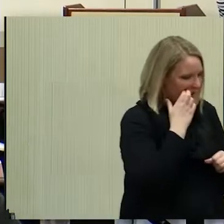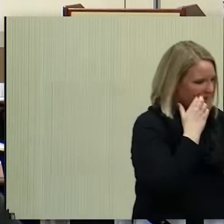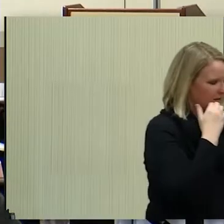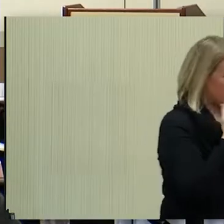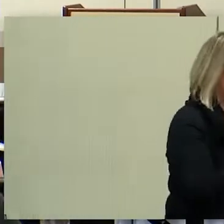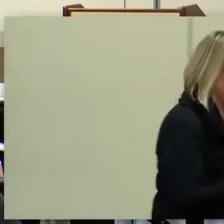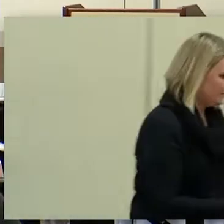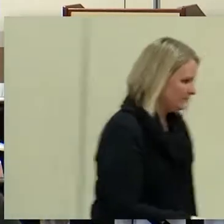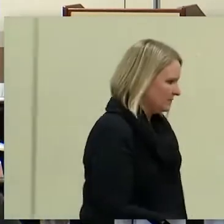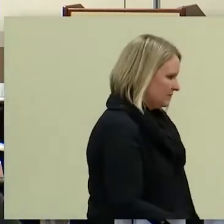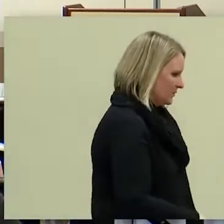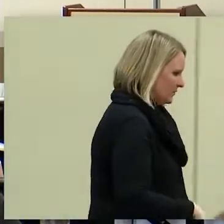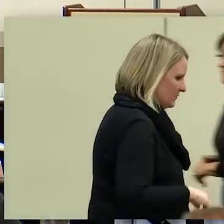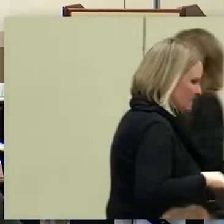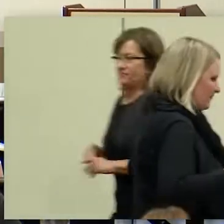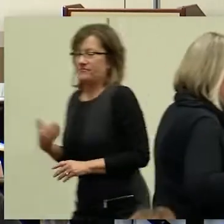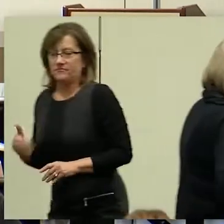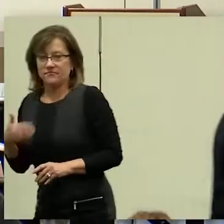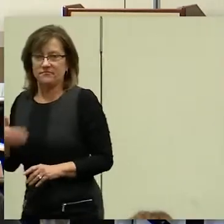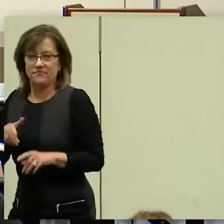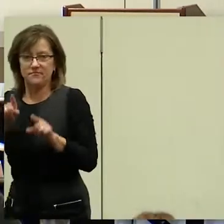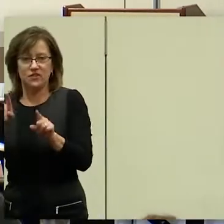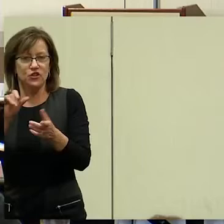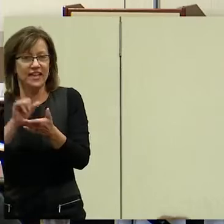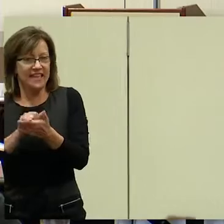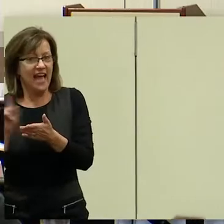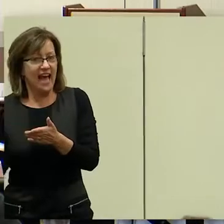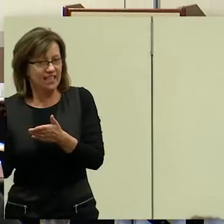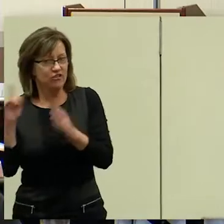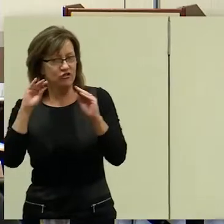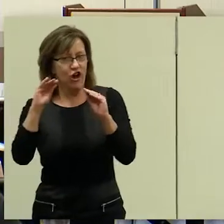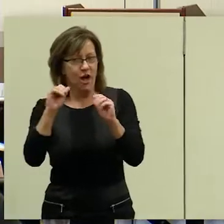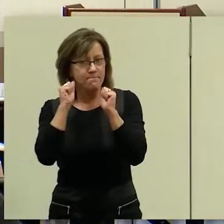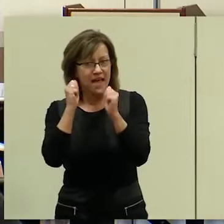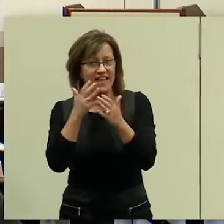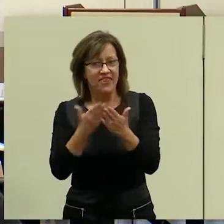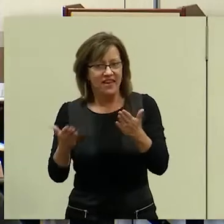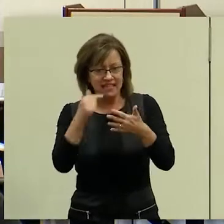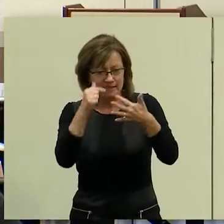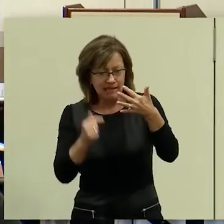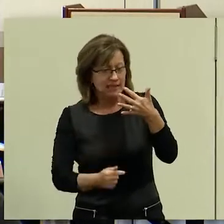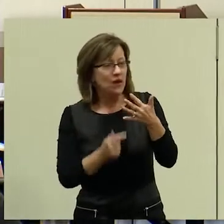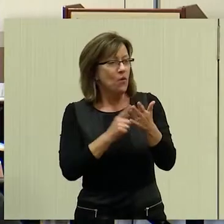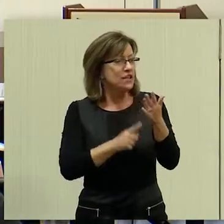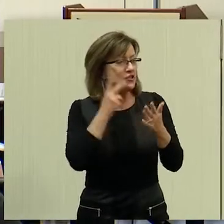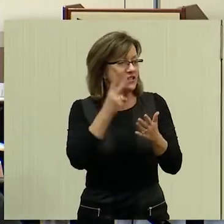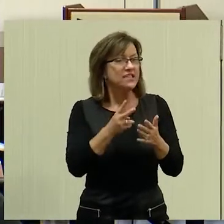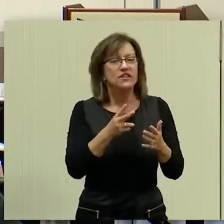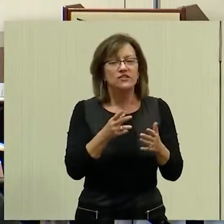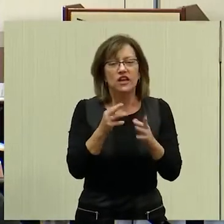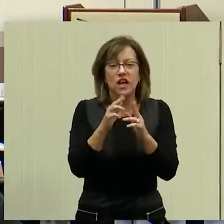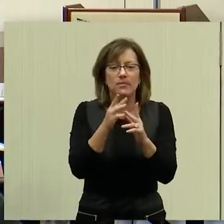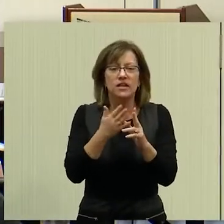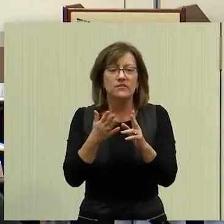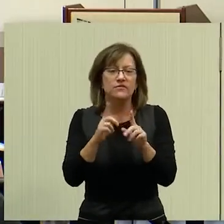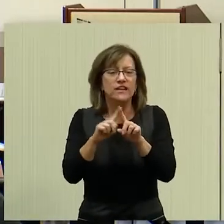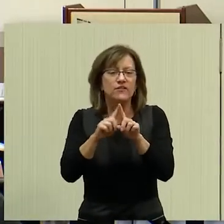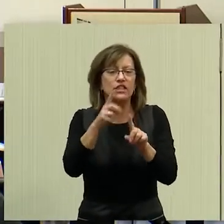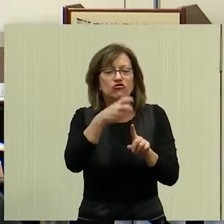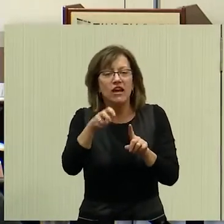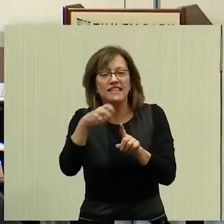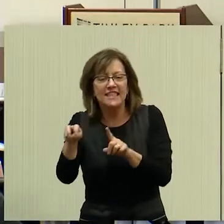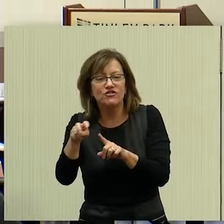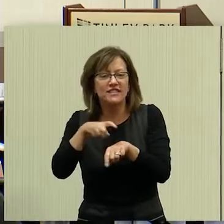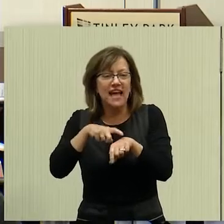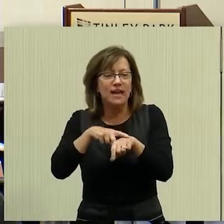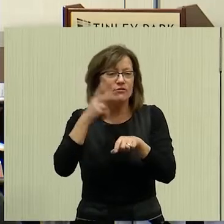lots of things during that, right? So what are some things you saw her doing to help children? Now they were kind of spliced together, a couple different transition times, but what were some